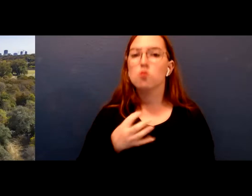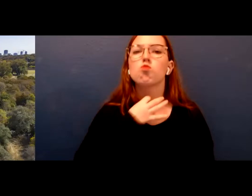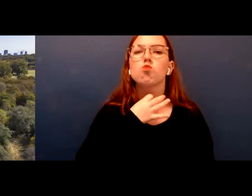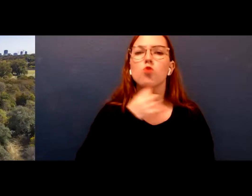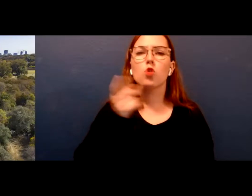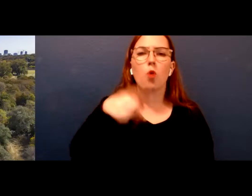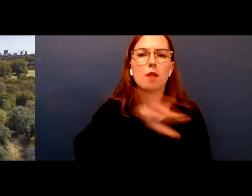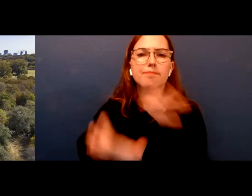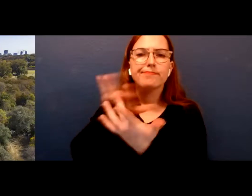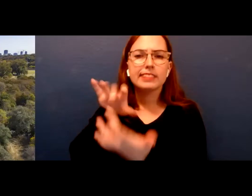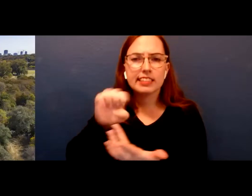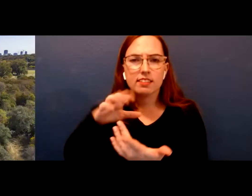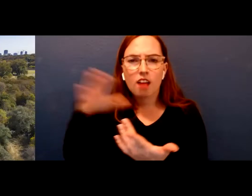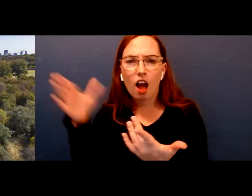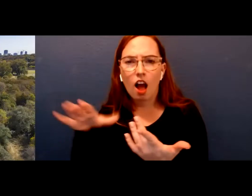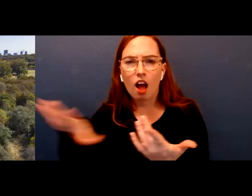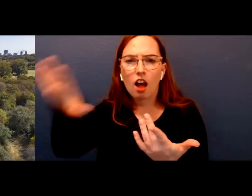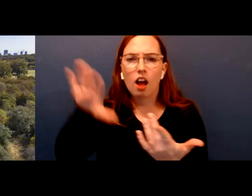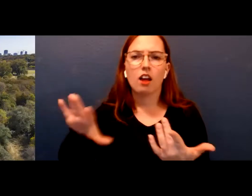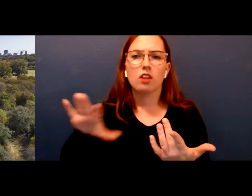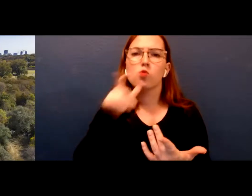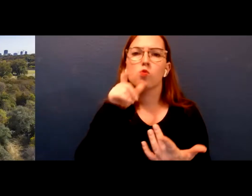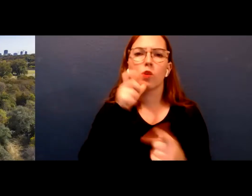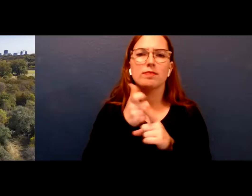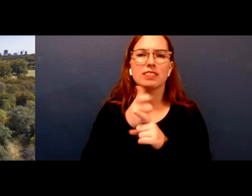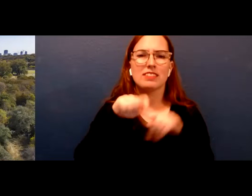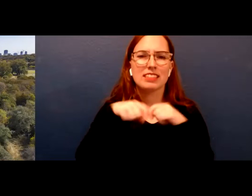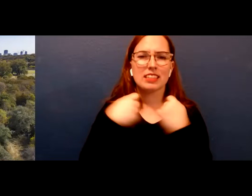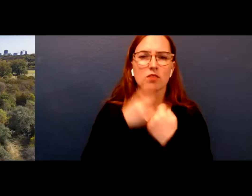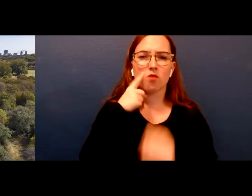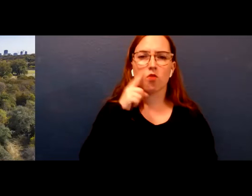this team? How about BIPOC leadership positions?